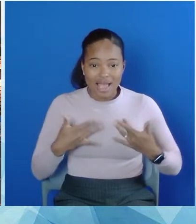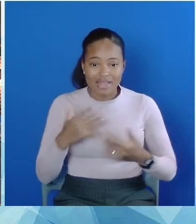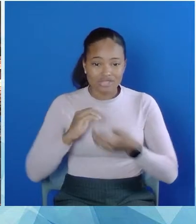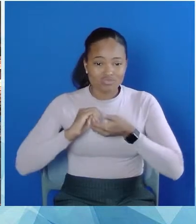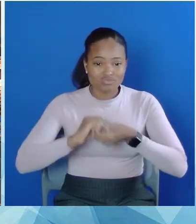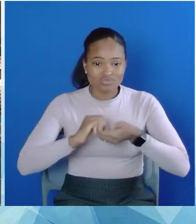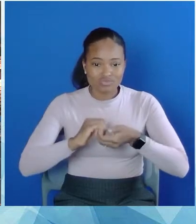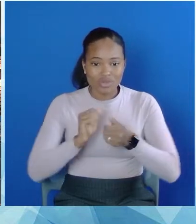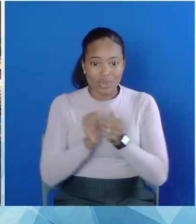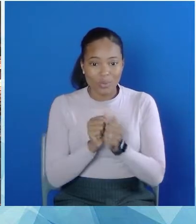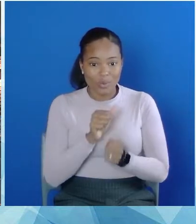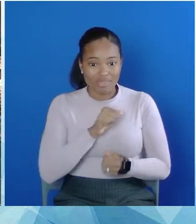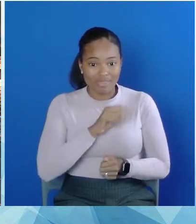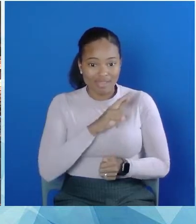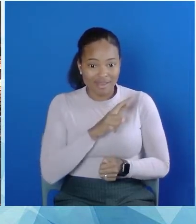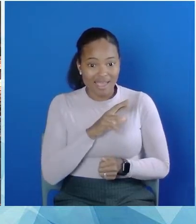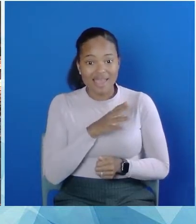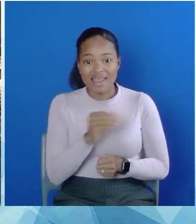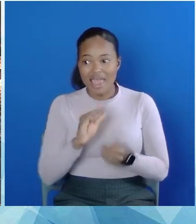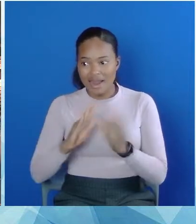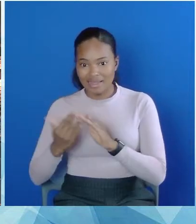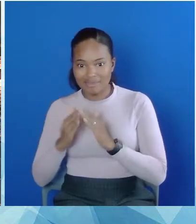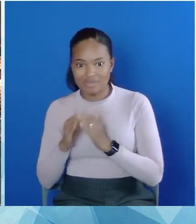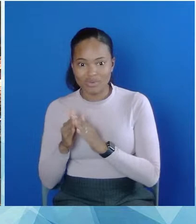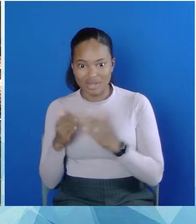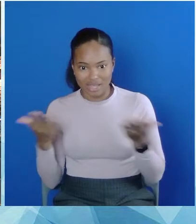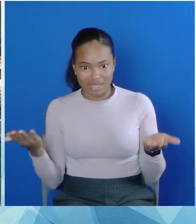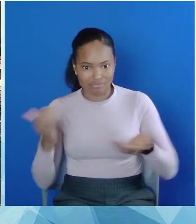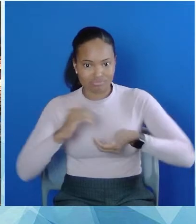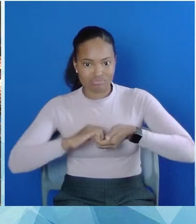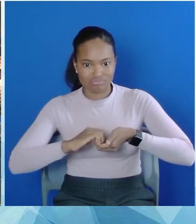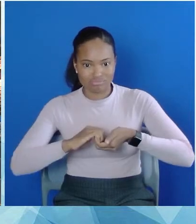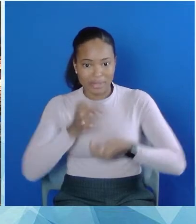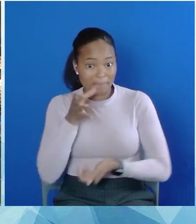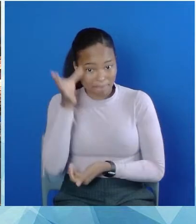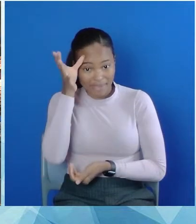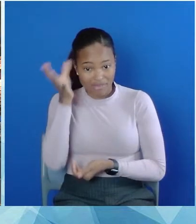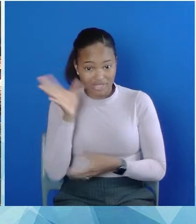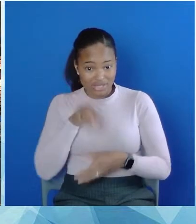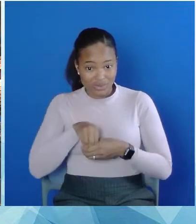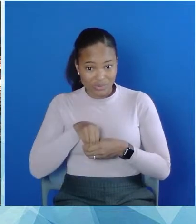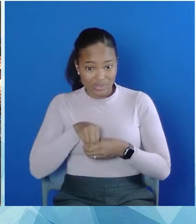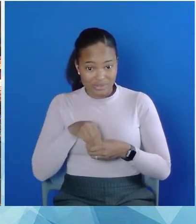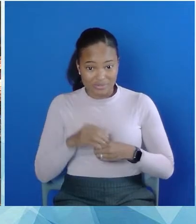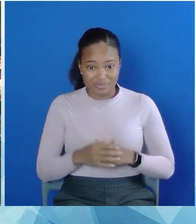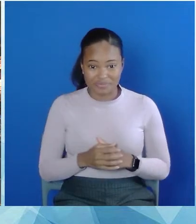with her and with the community at large, parents included. Thank you.